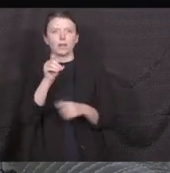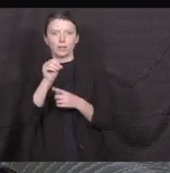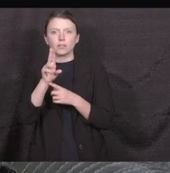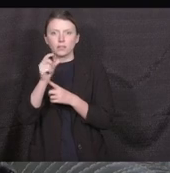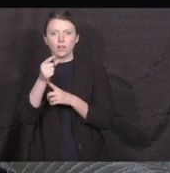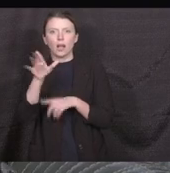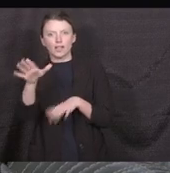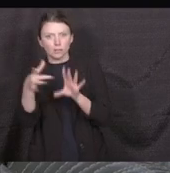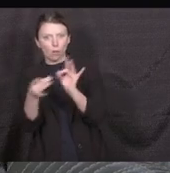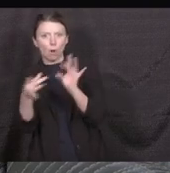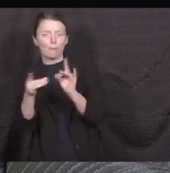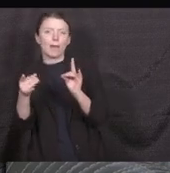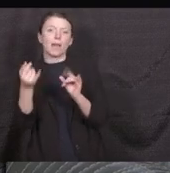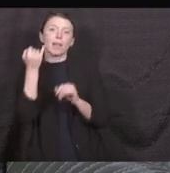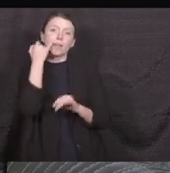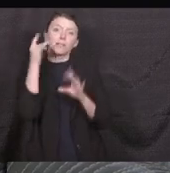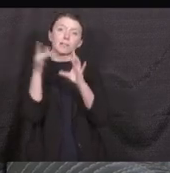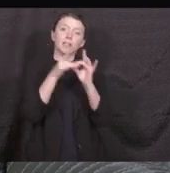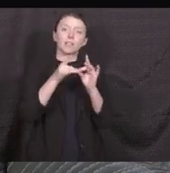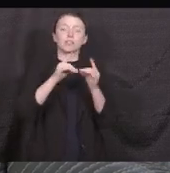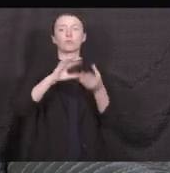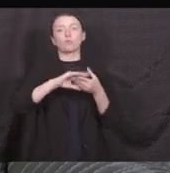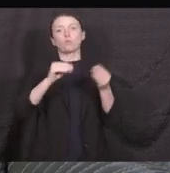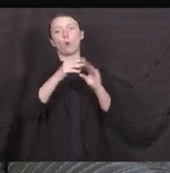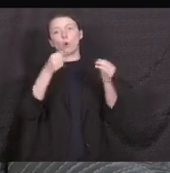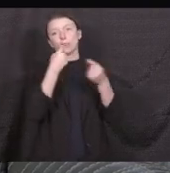it's about storytelling, if it's about writing,